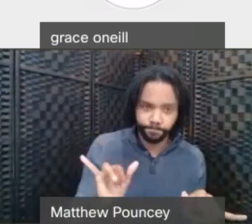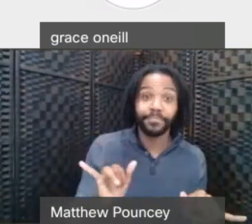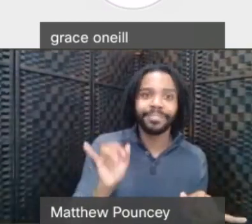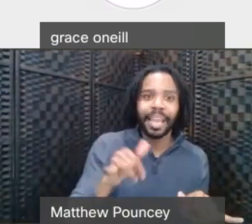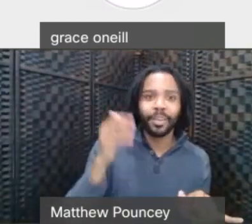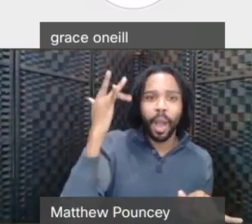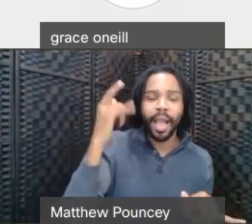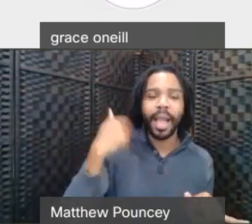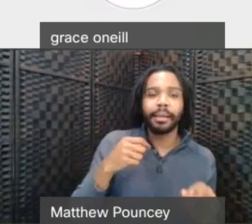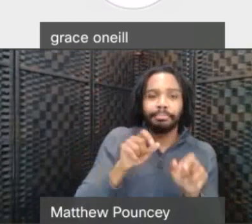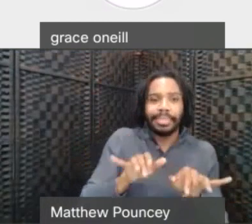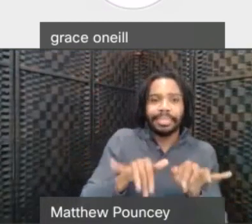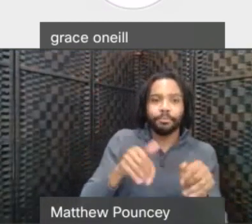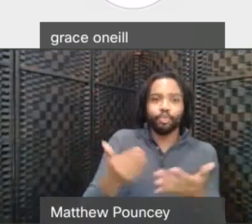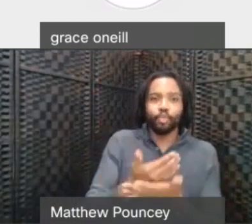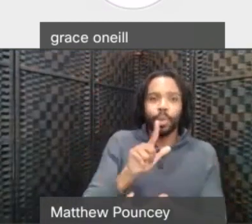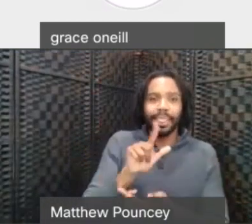the issue.